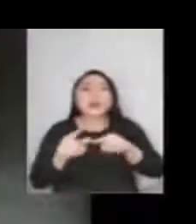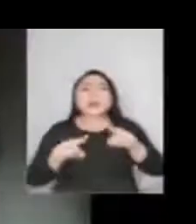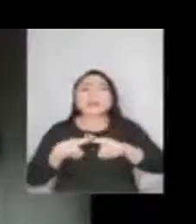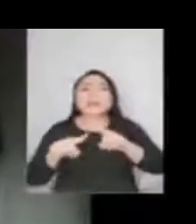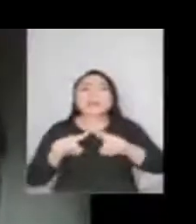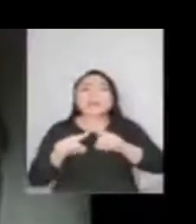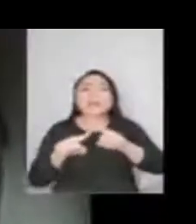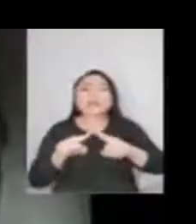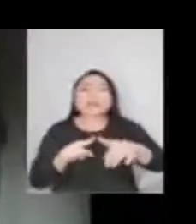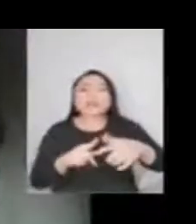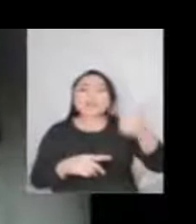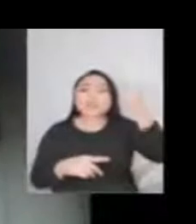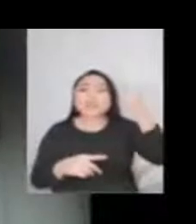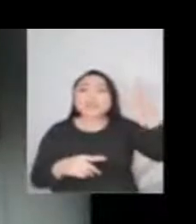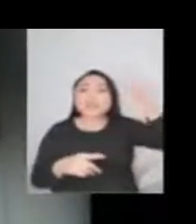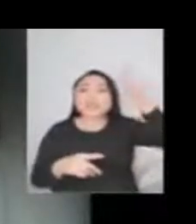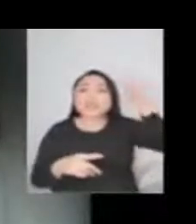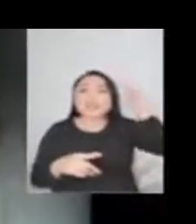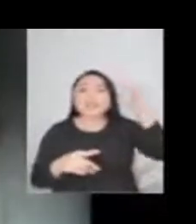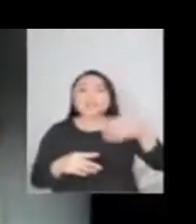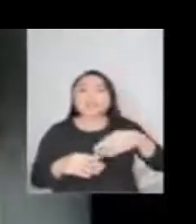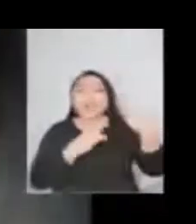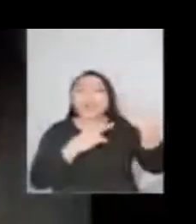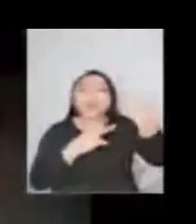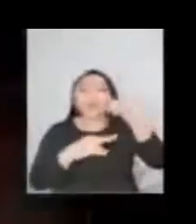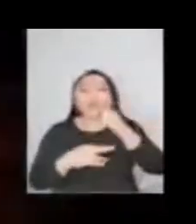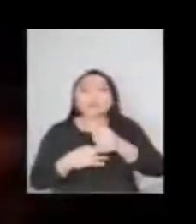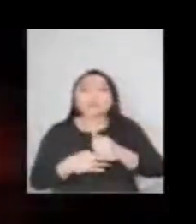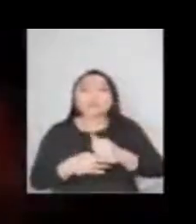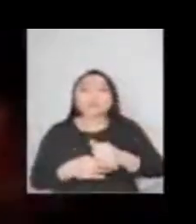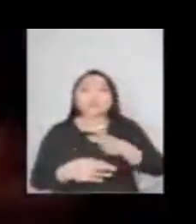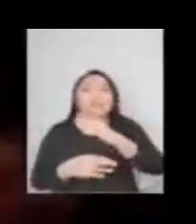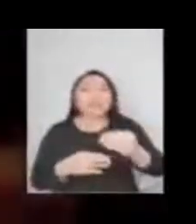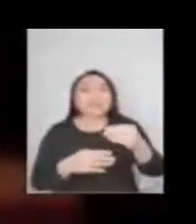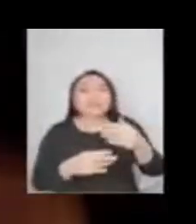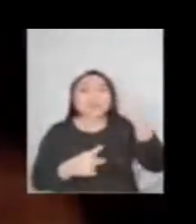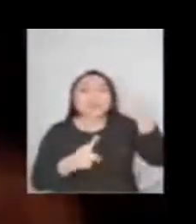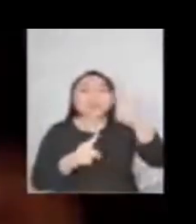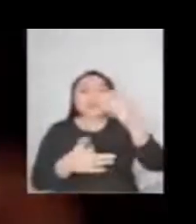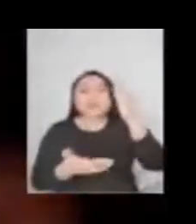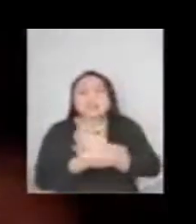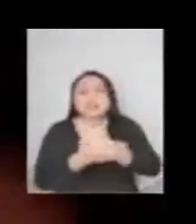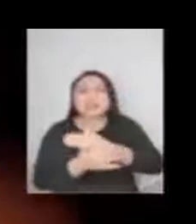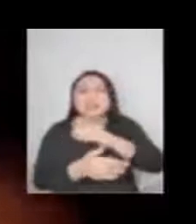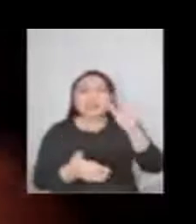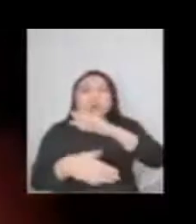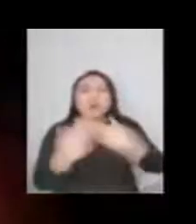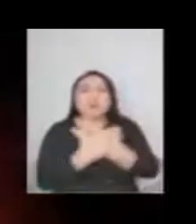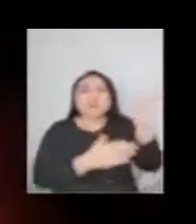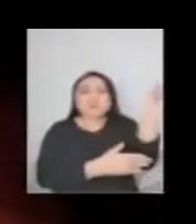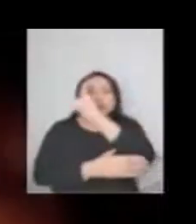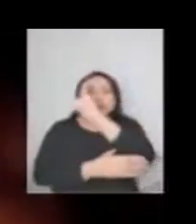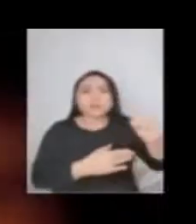Establishment and maintenance of VAU desk in every barangay. Taking proactive steps to capacitate women to take on